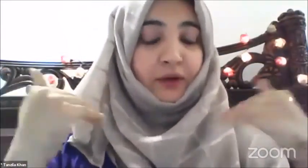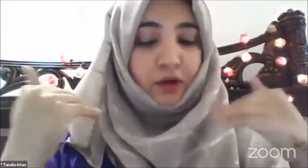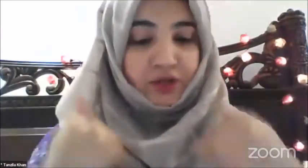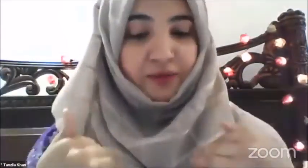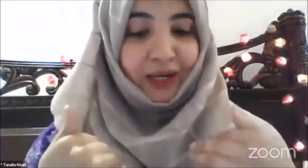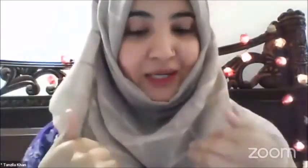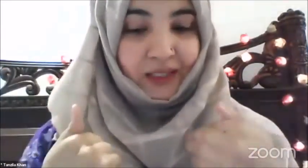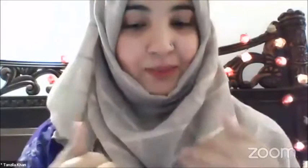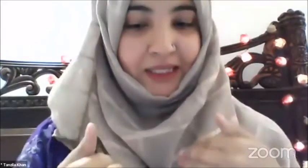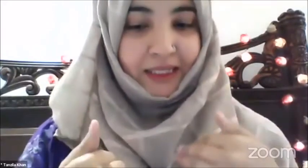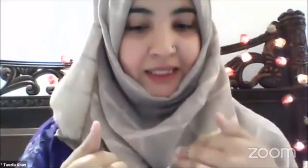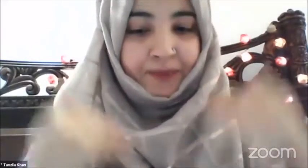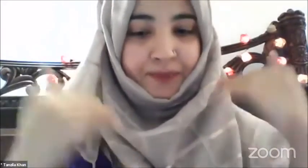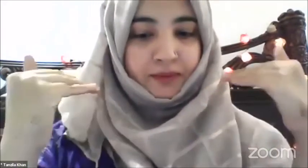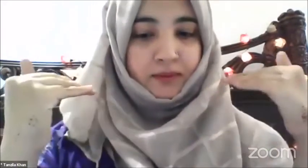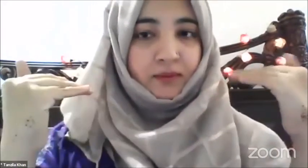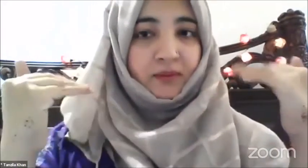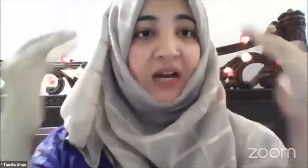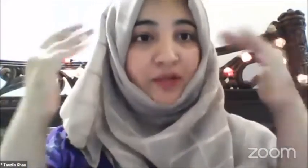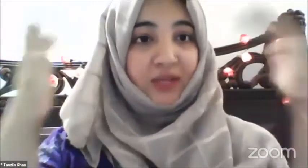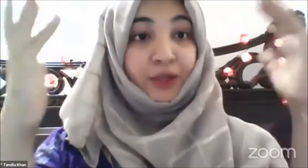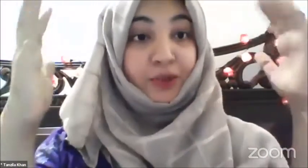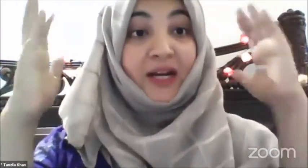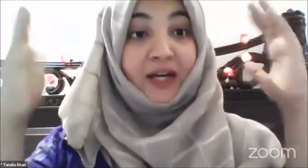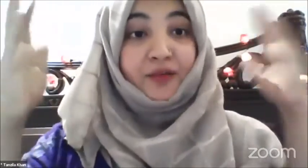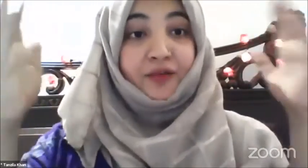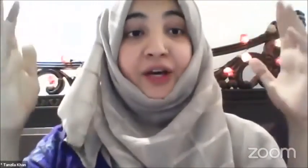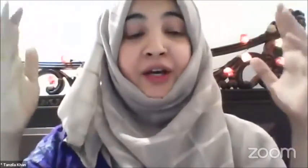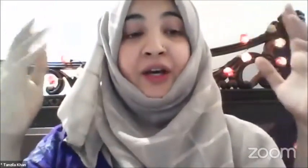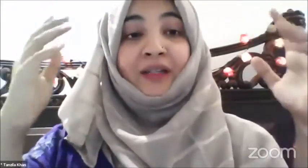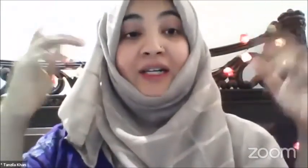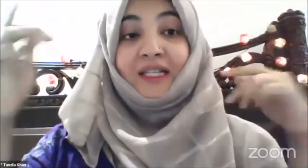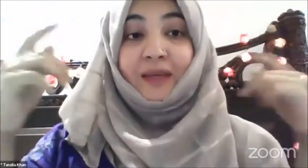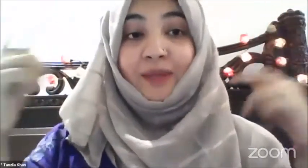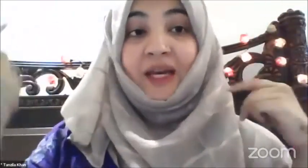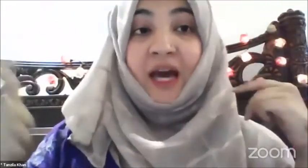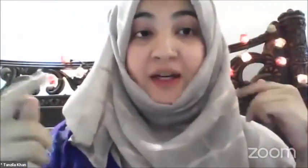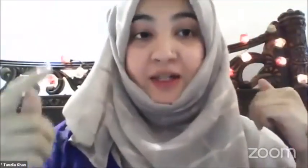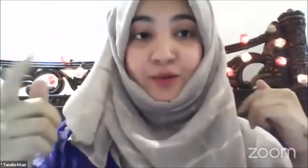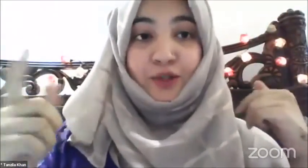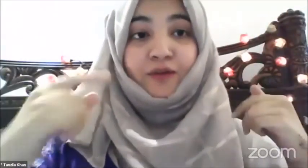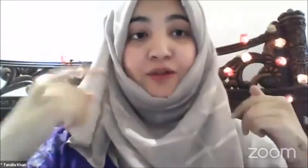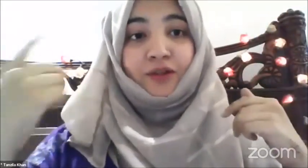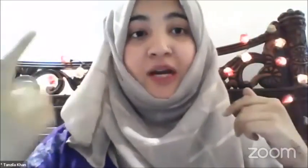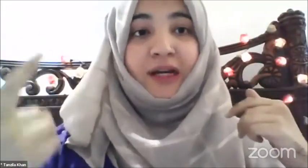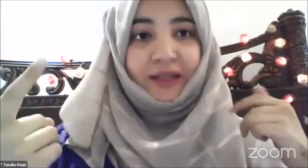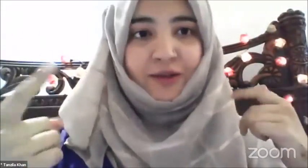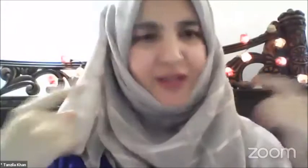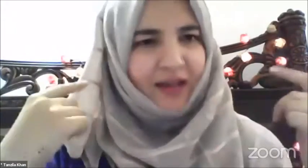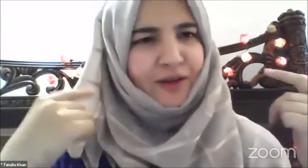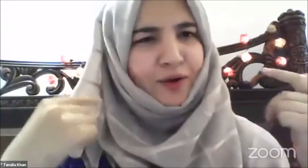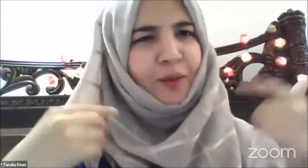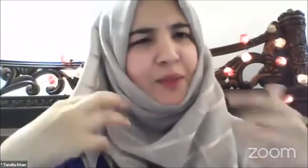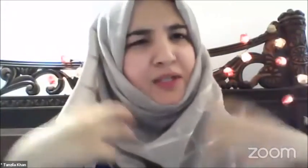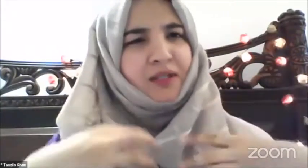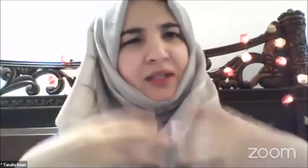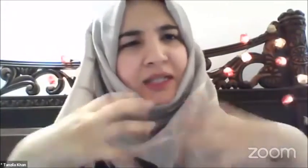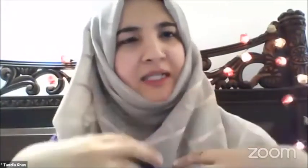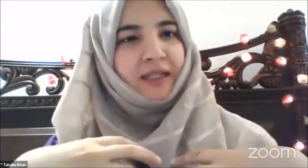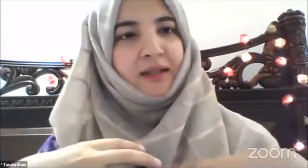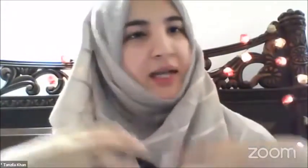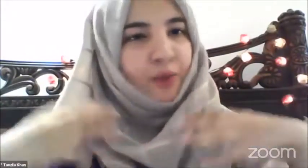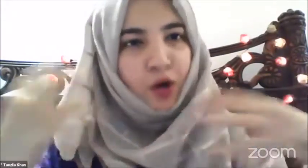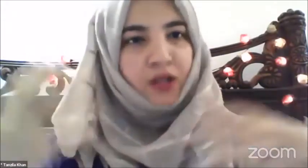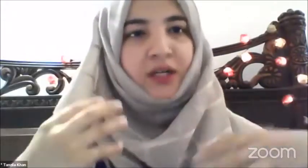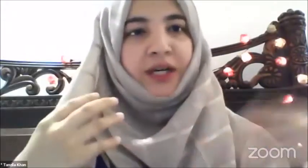mindset. Because of my disability, I was able to identify the disabling attitudes of the society. So it's like, you know, a personal